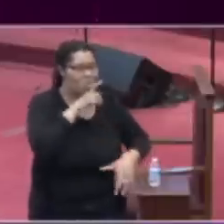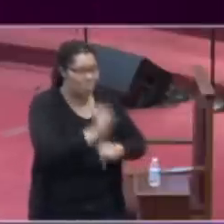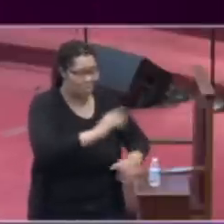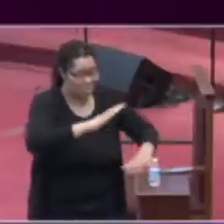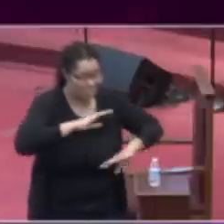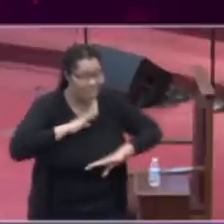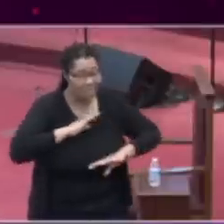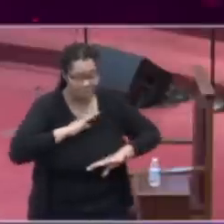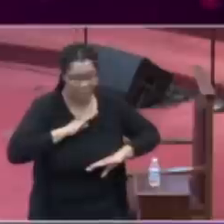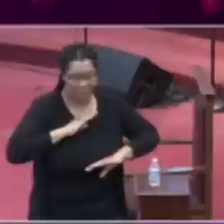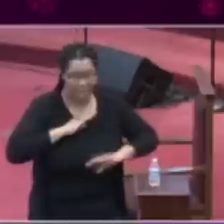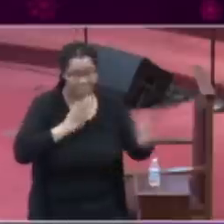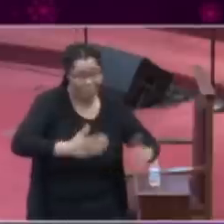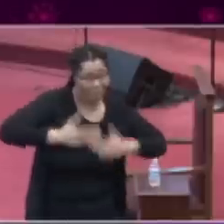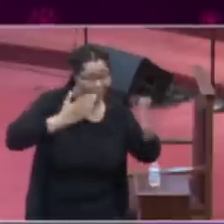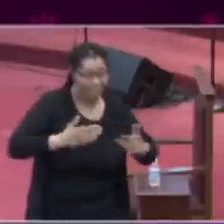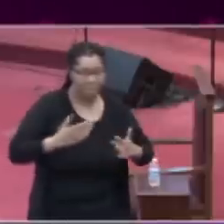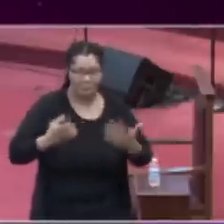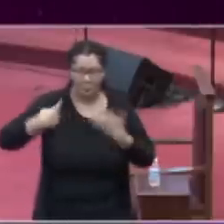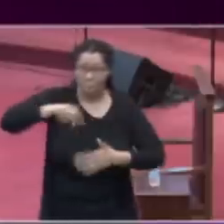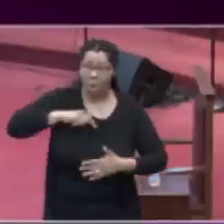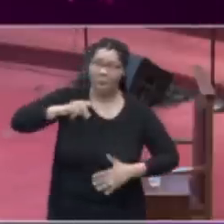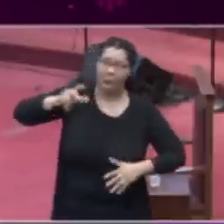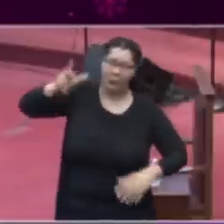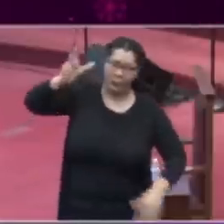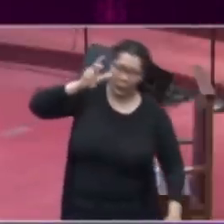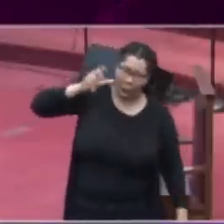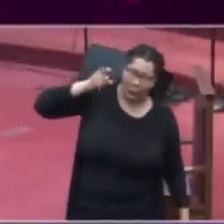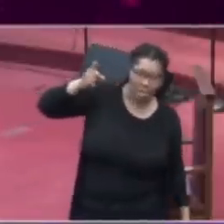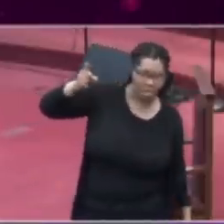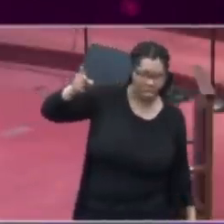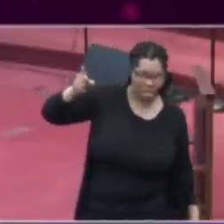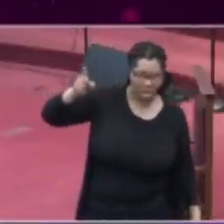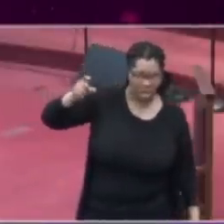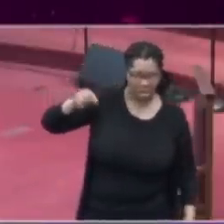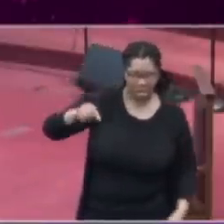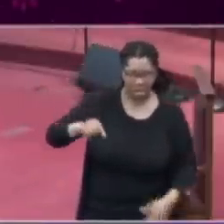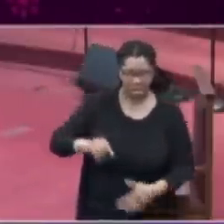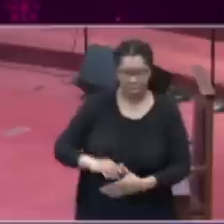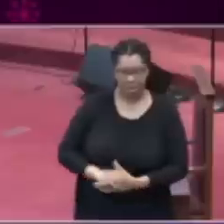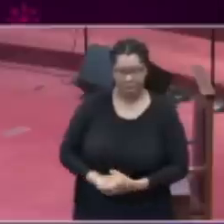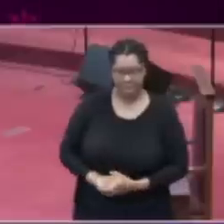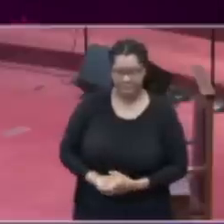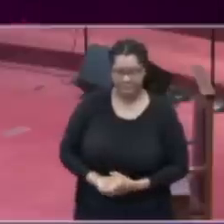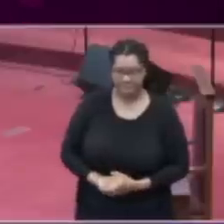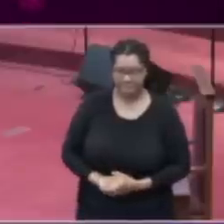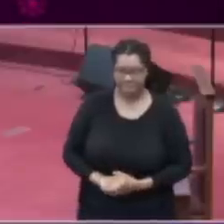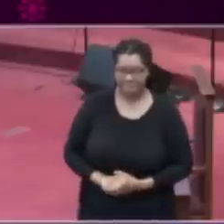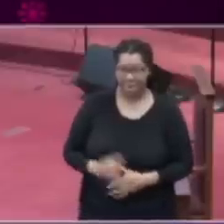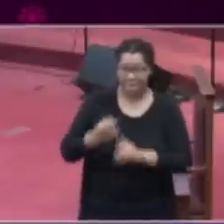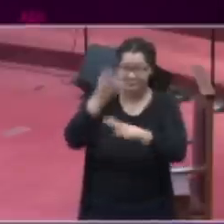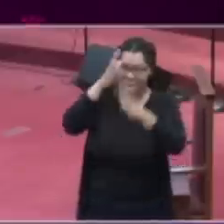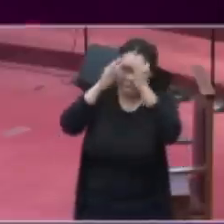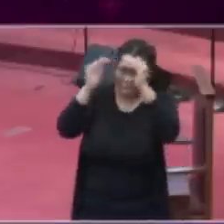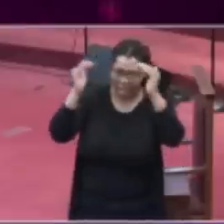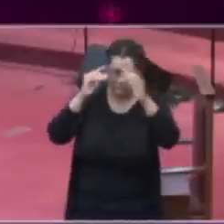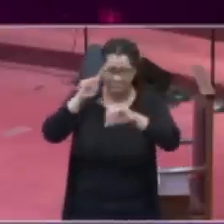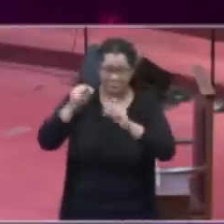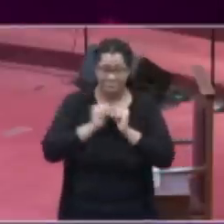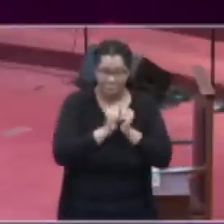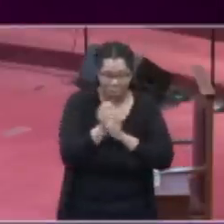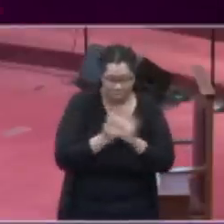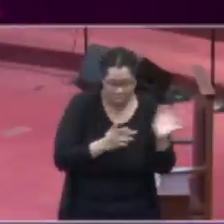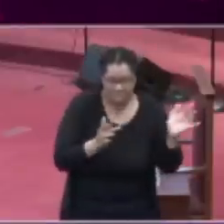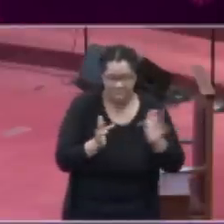pleased and delighted." And we actually heard the voice. made from heaven when we were together with